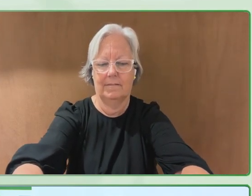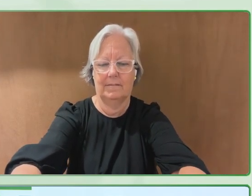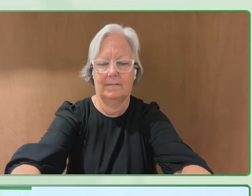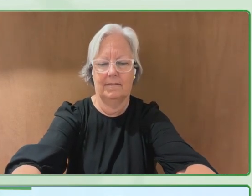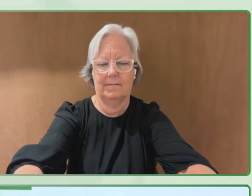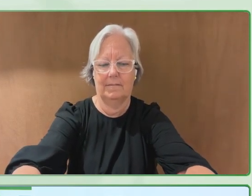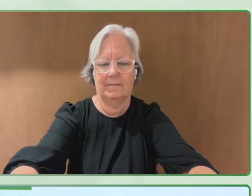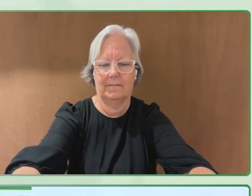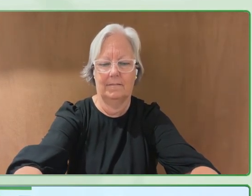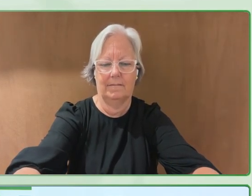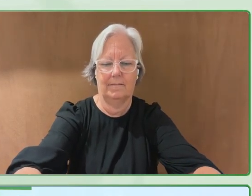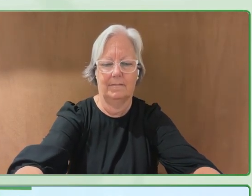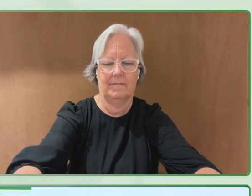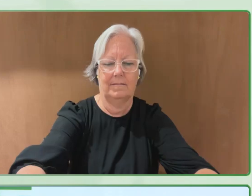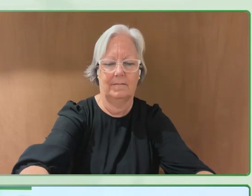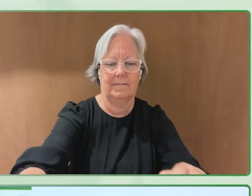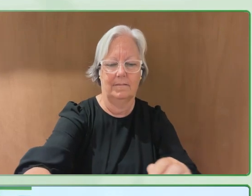Green button, right in the middle.